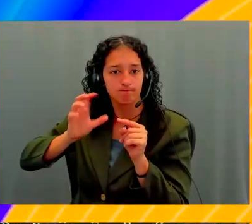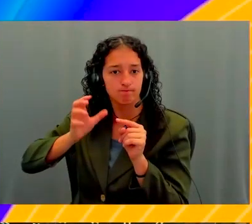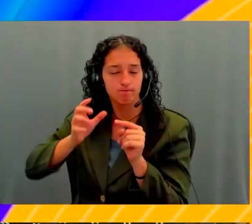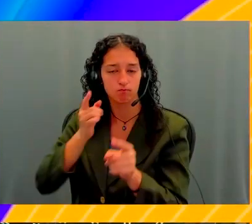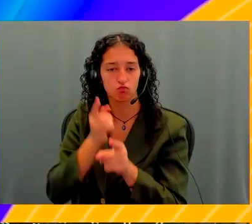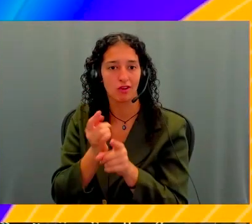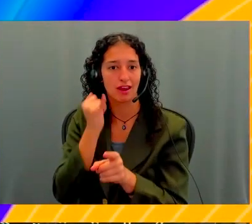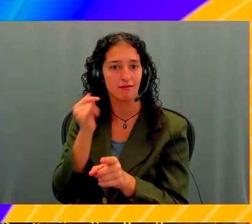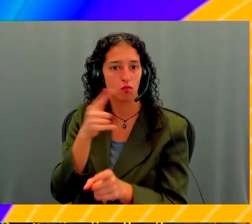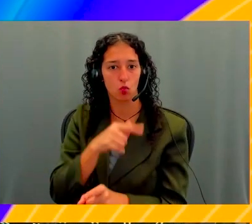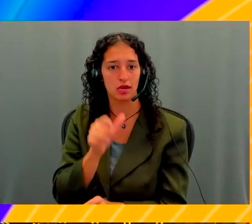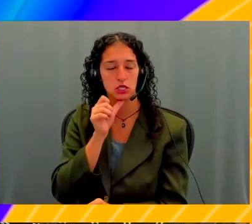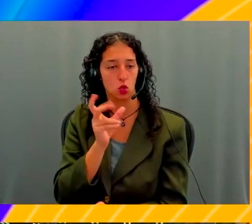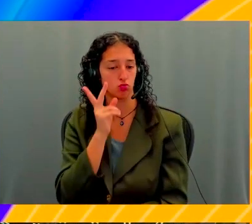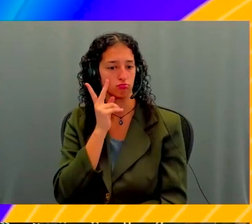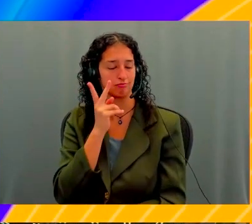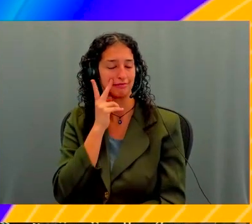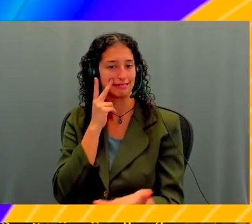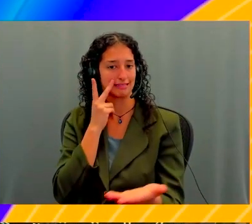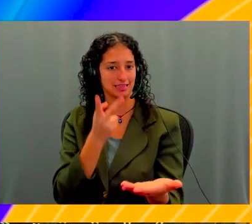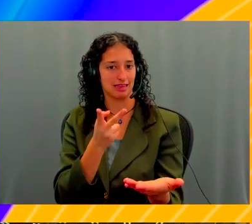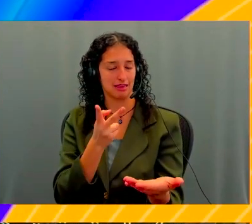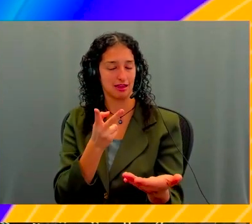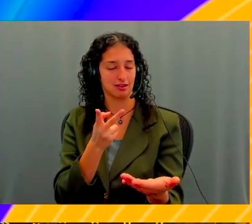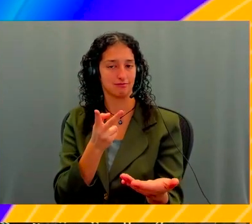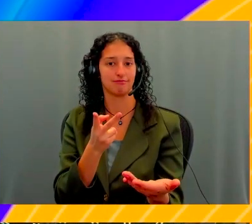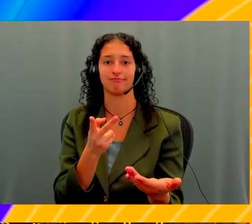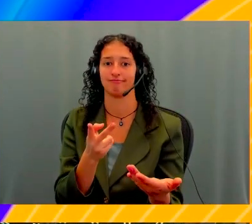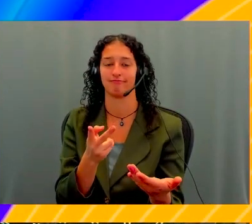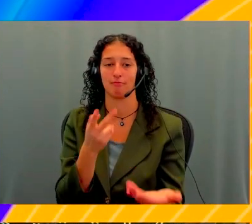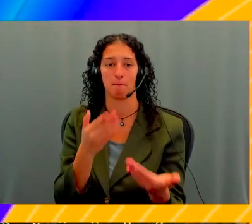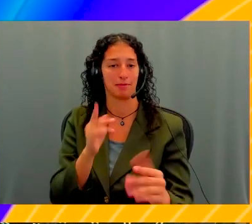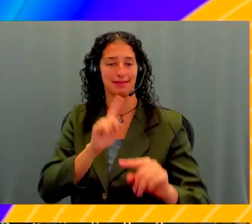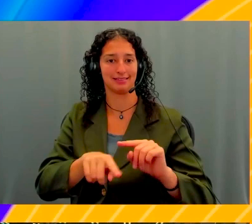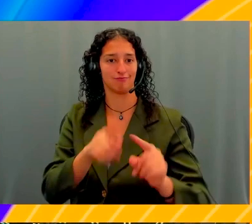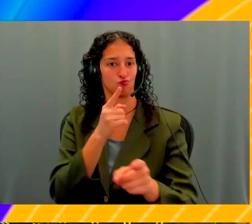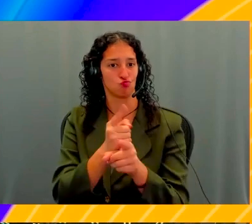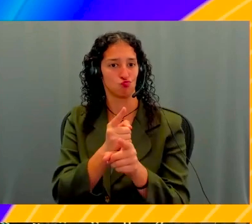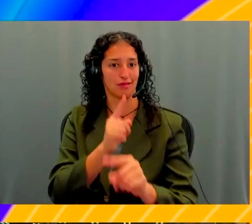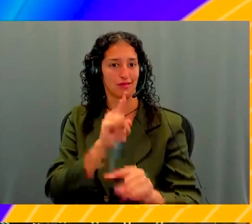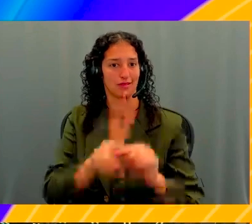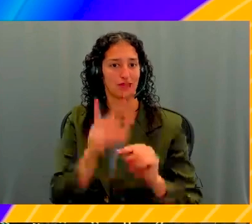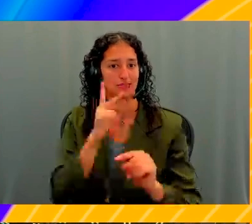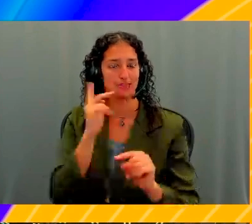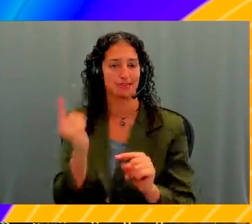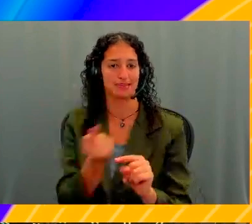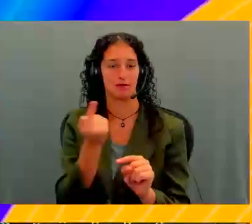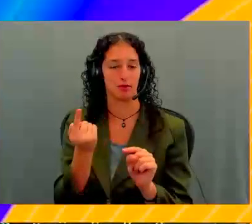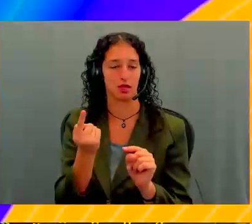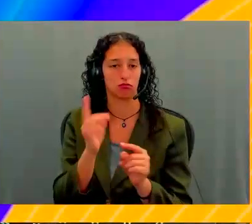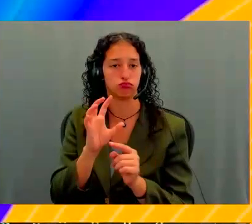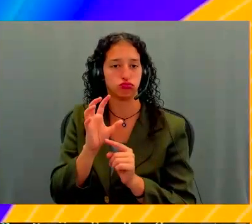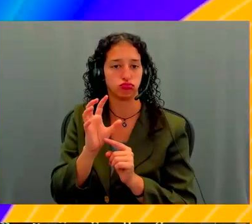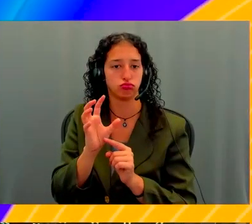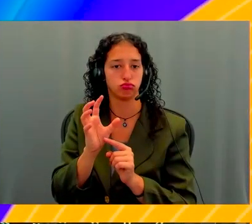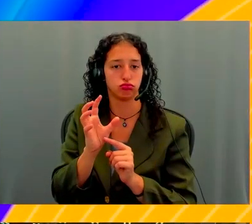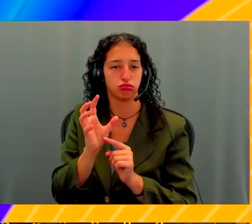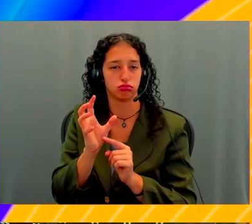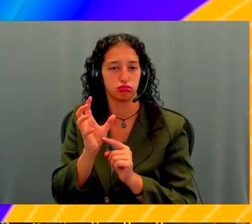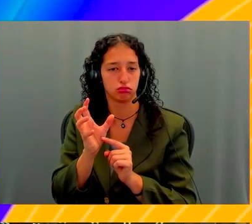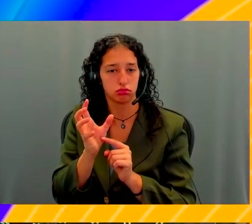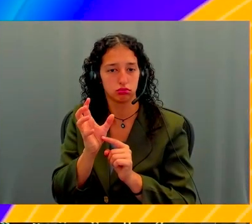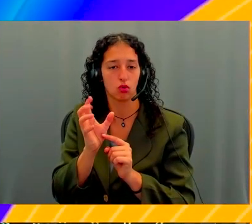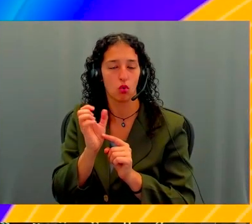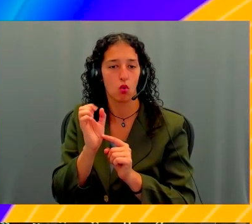listen to it, you might not be able to see Absolutely correct. something wearing down, the Yeah. cogs wearing down, or something getting slightly out